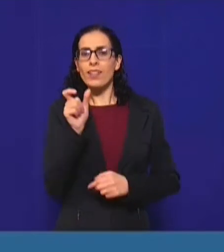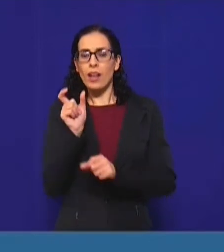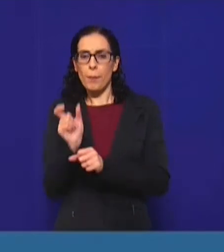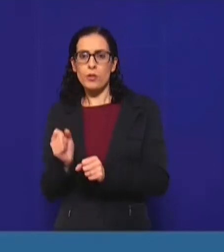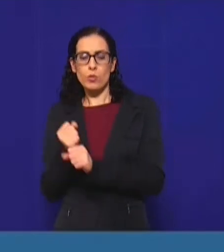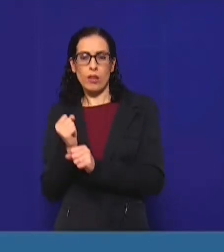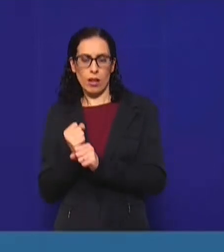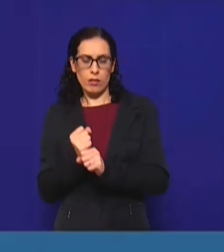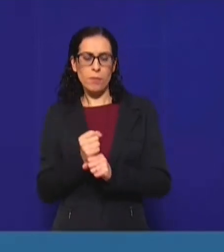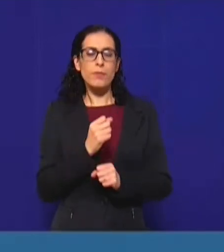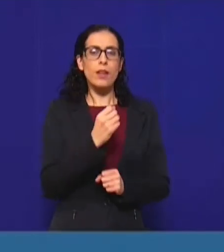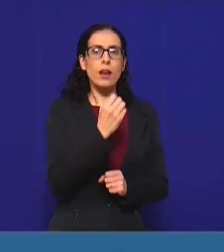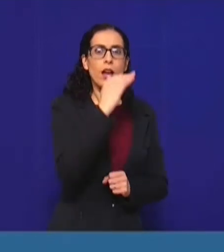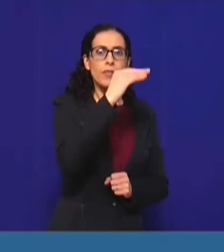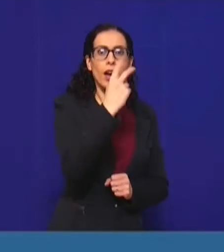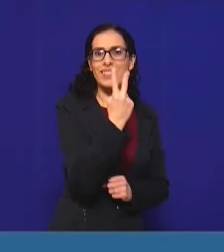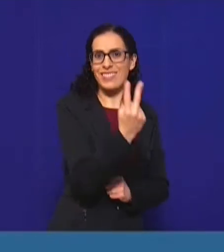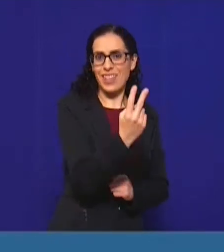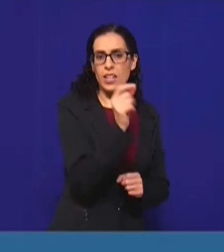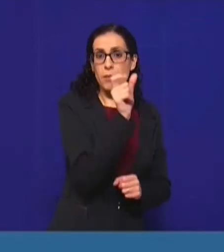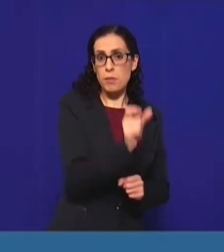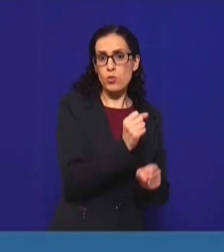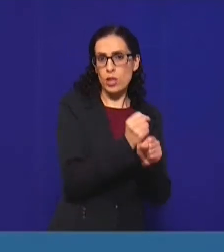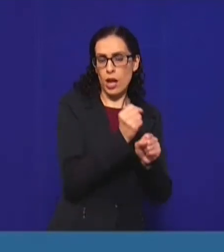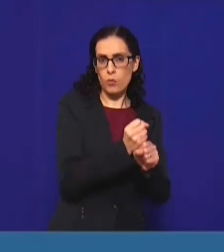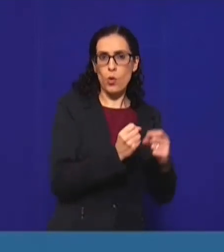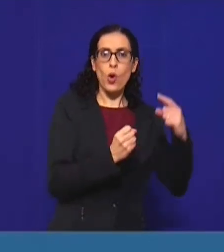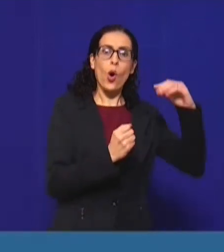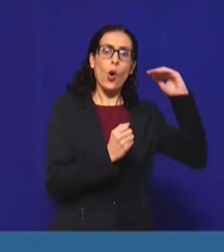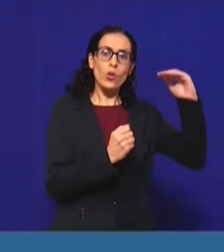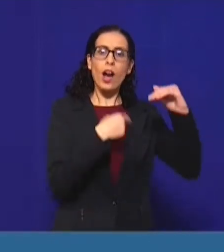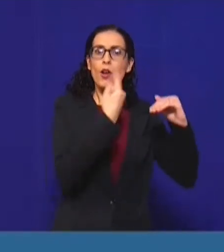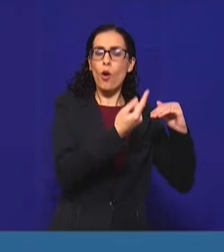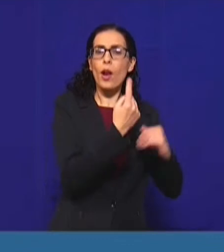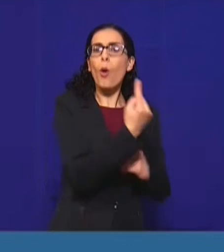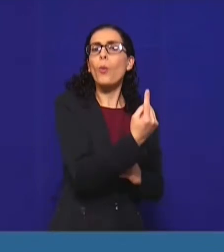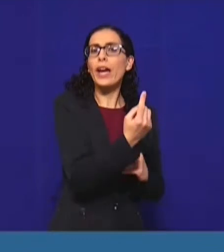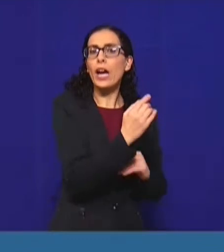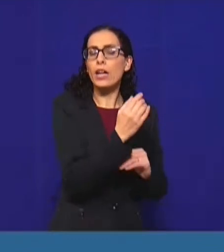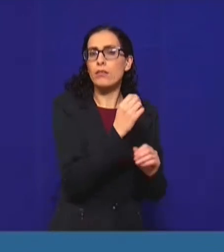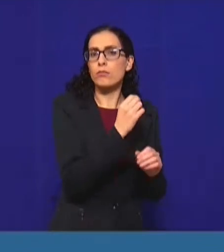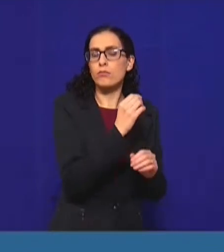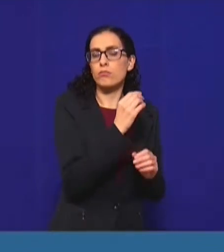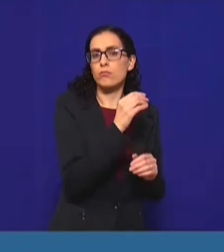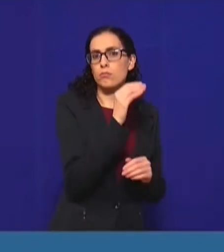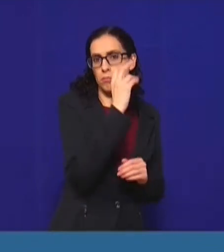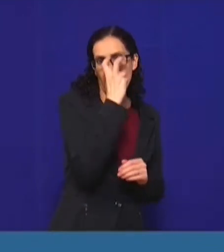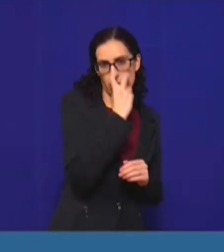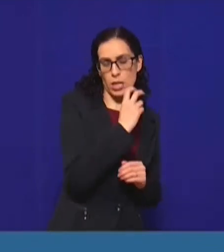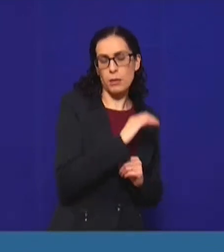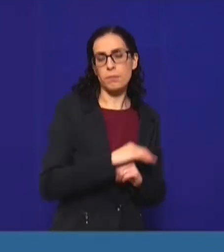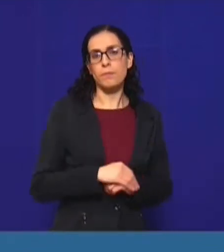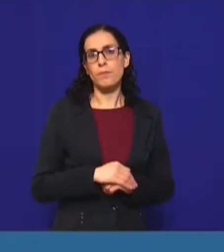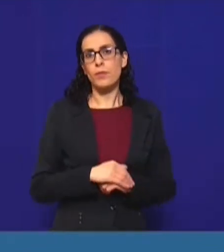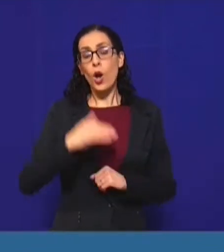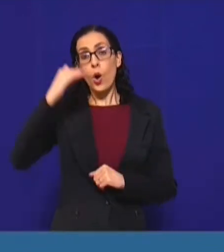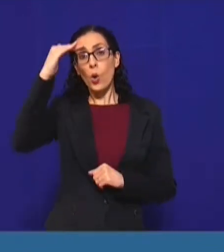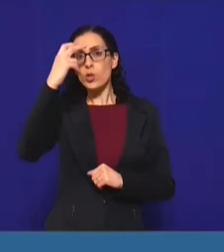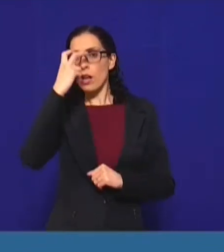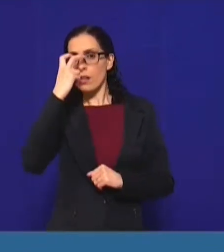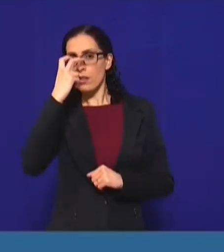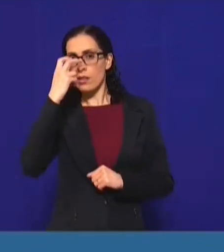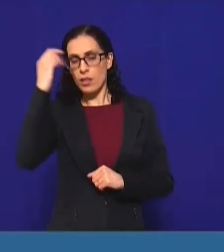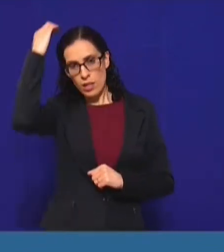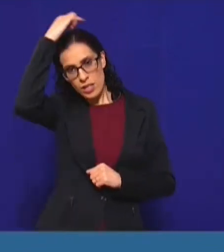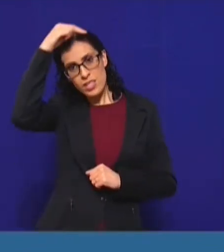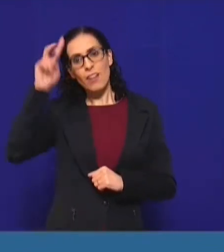dar oħra kellna 2 staff u dar oħra kellna resident wieħed. Fil-residenza ta' San Vincenz,